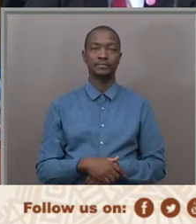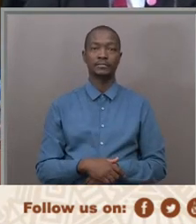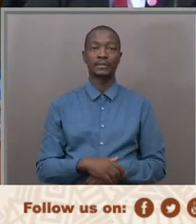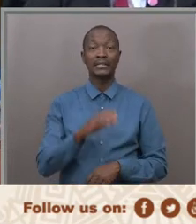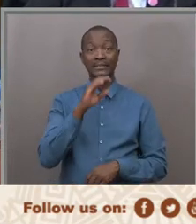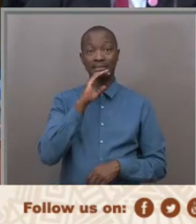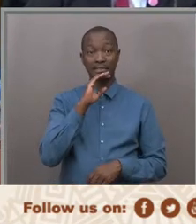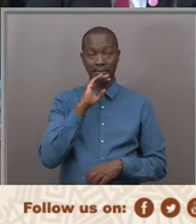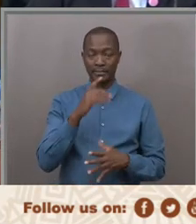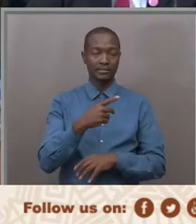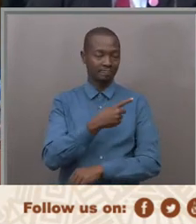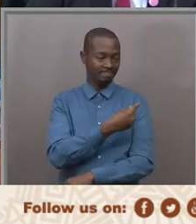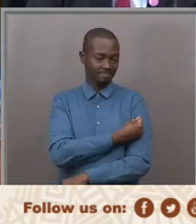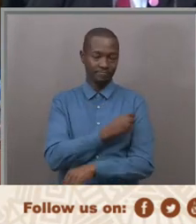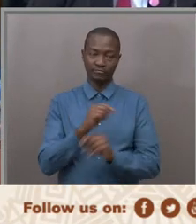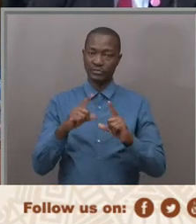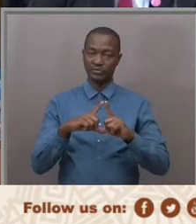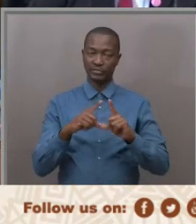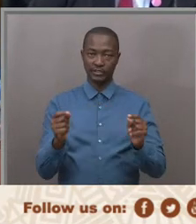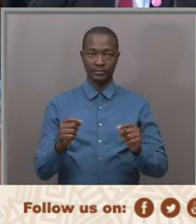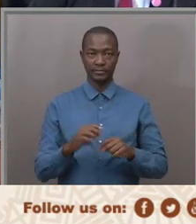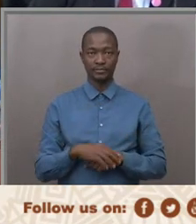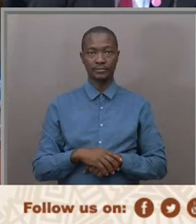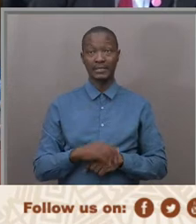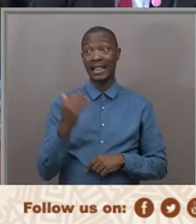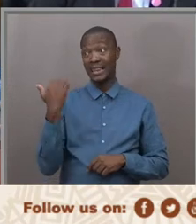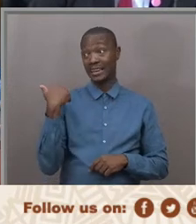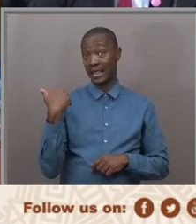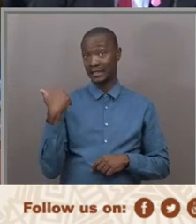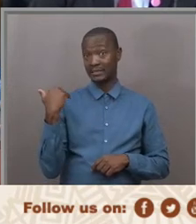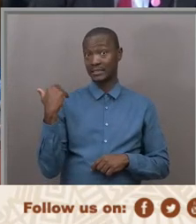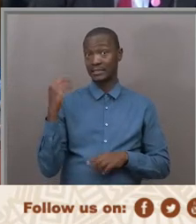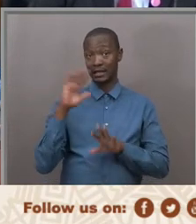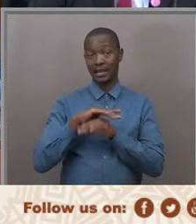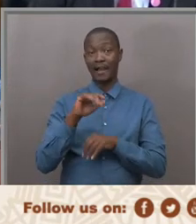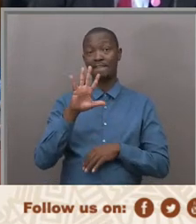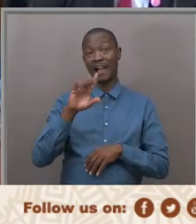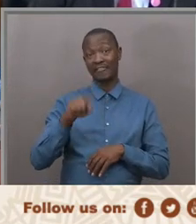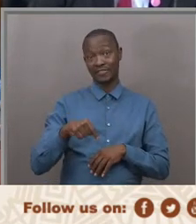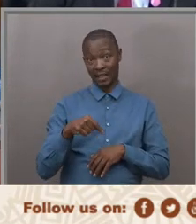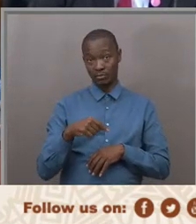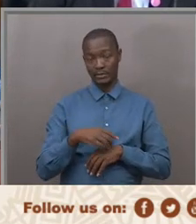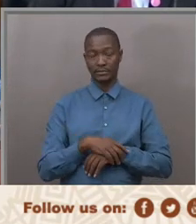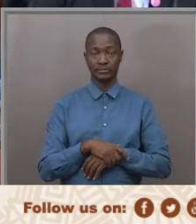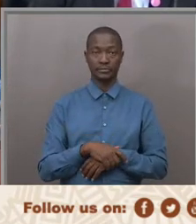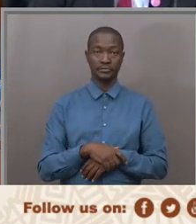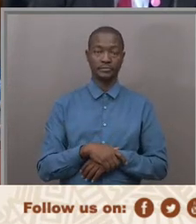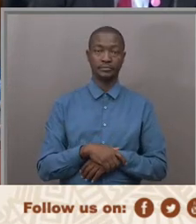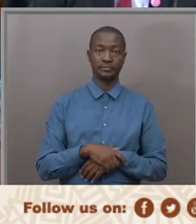been vaccinated. By last night, over 5,000 healthcare workers.